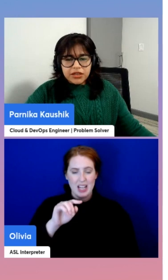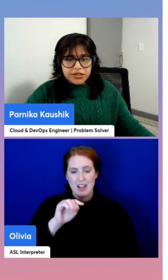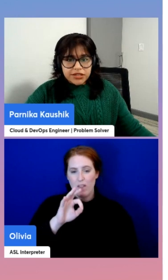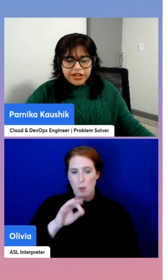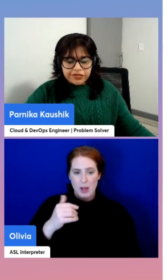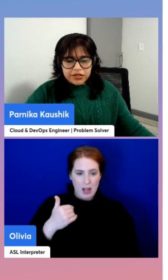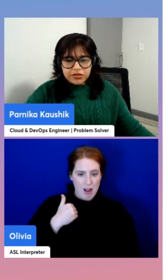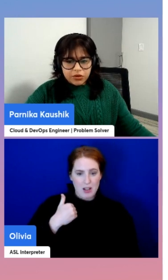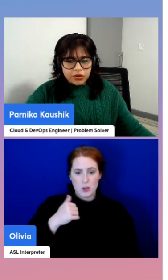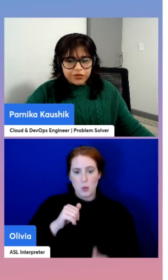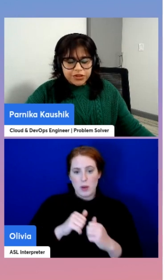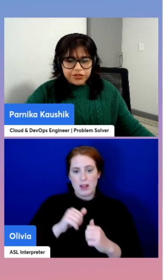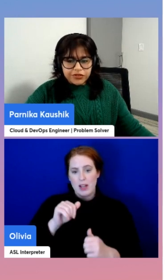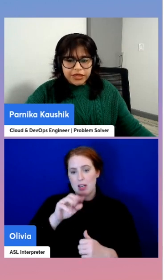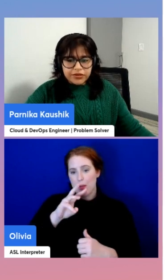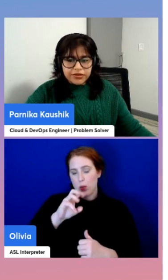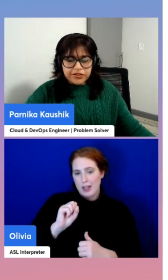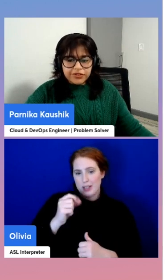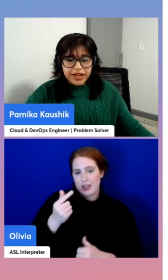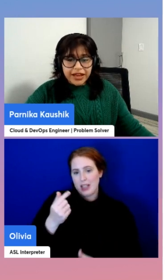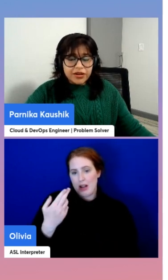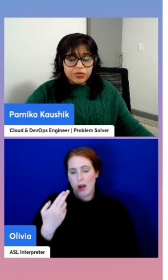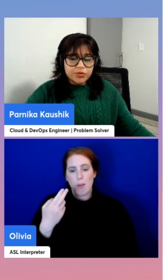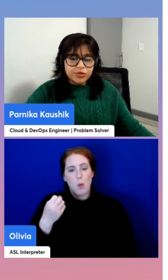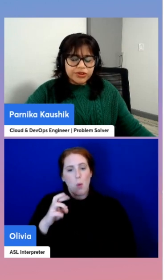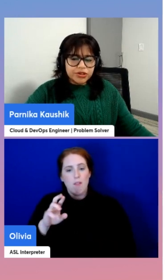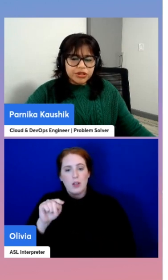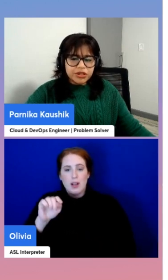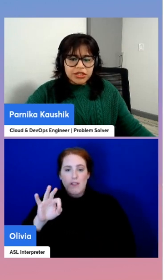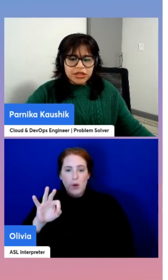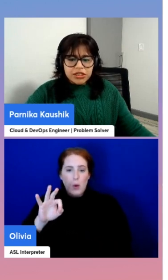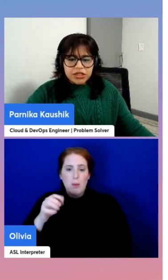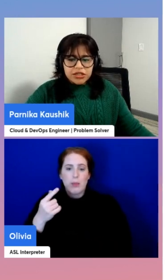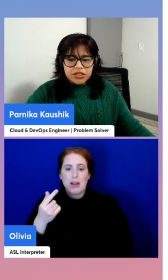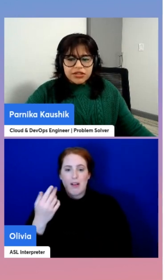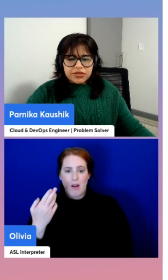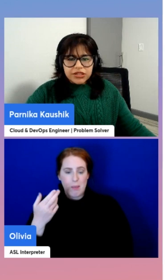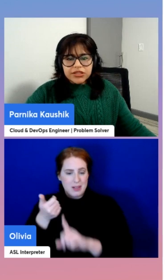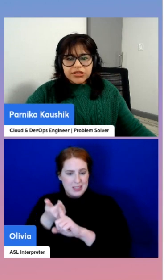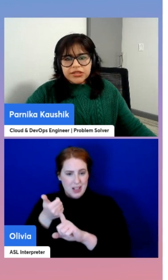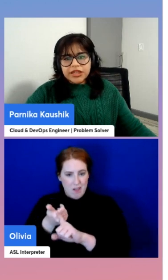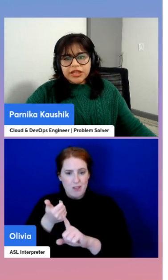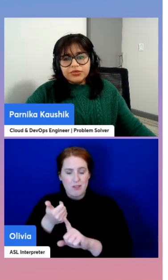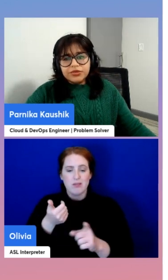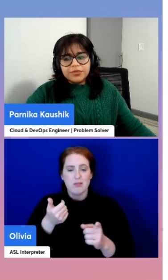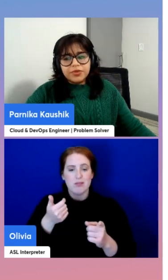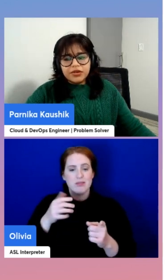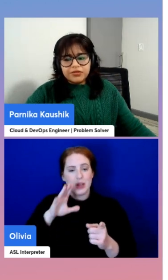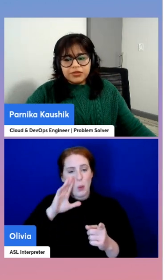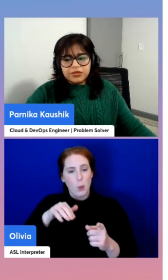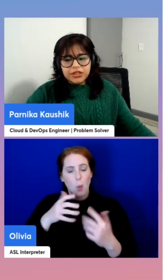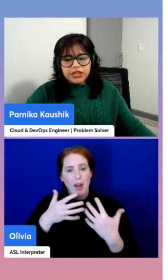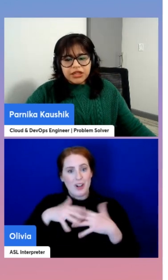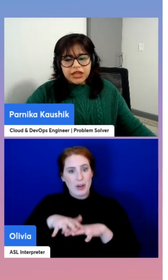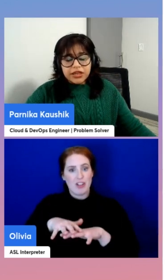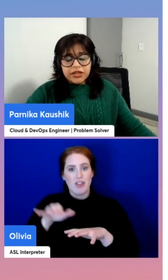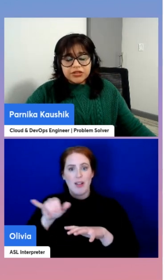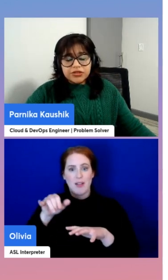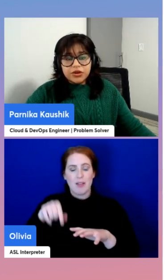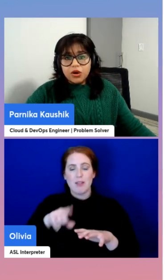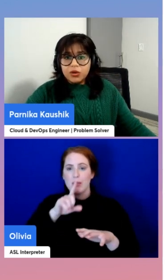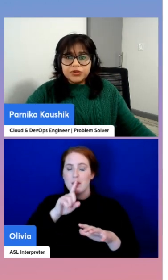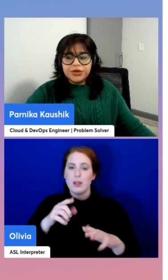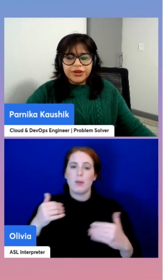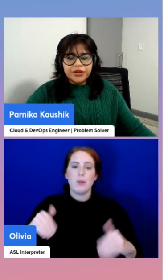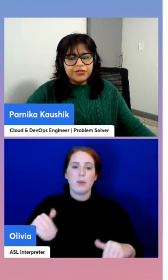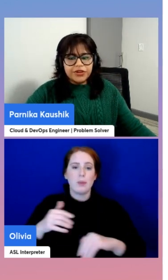GitHub, TFE, or for Terraform Cloud itself, and a Vault provider. So, integrations like this can be really powerful, and they can